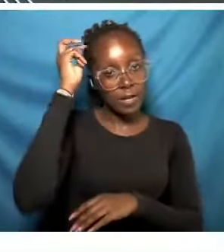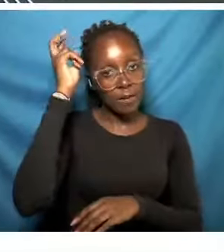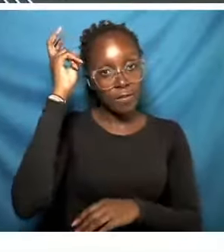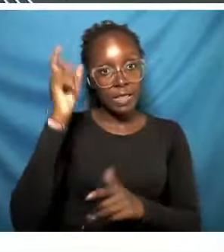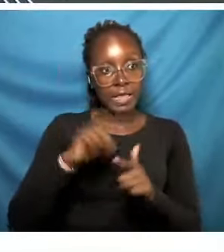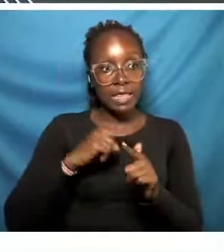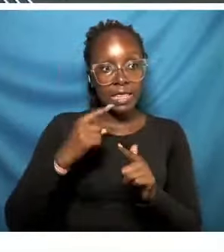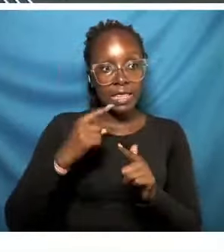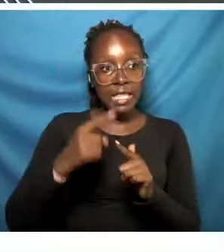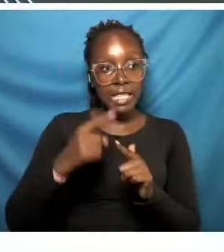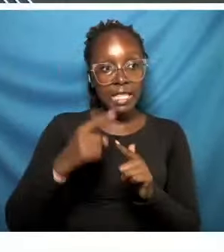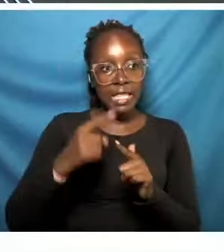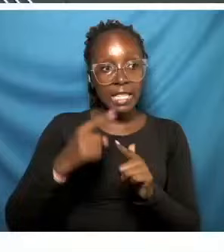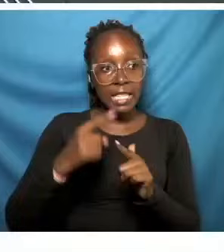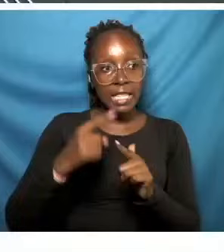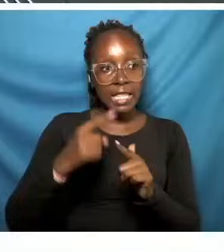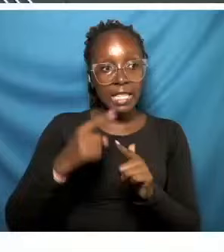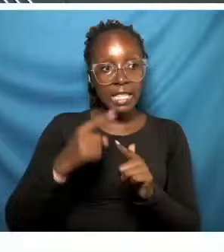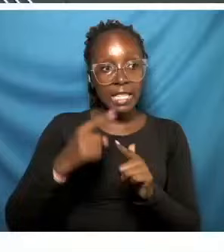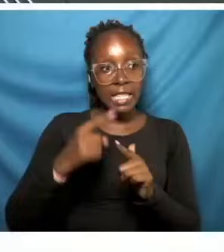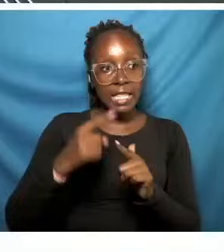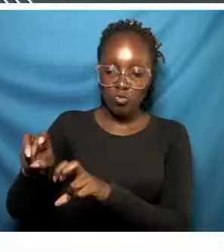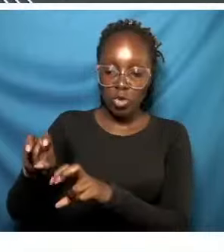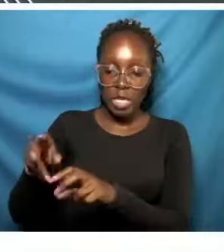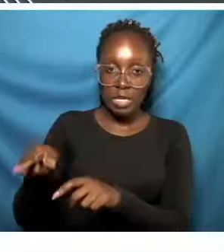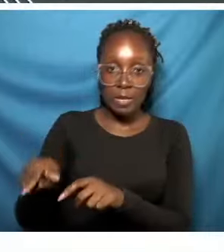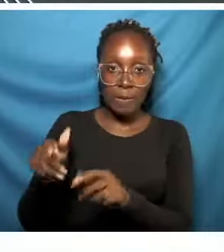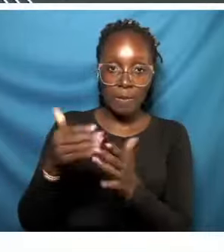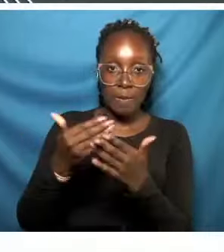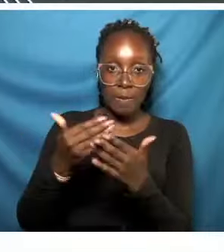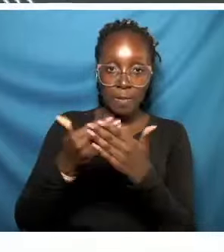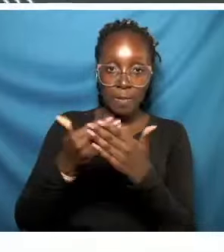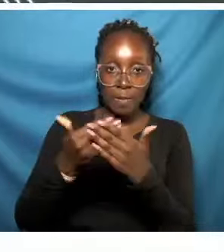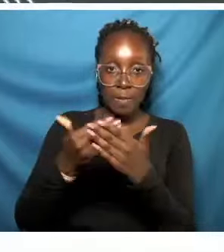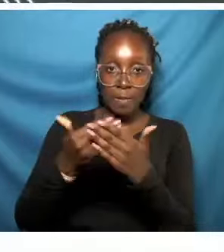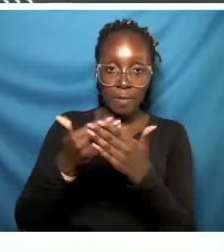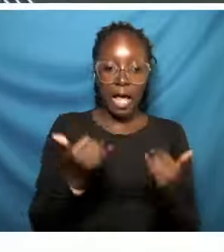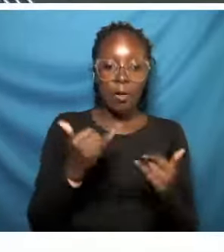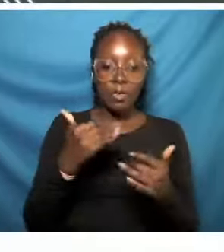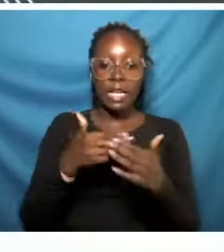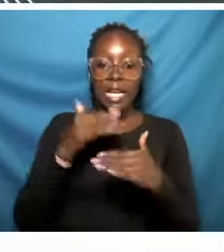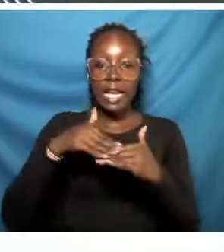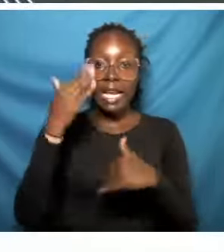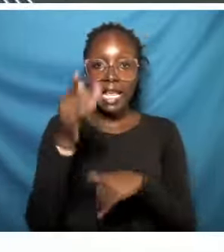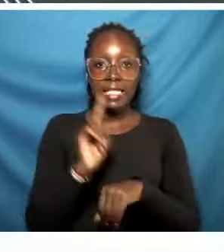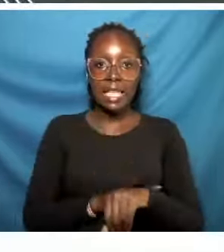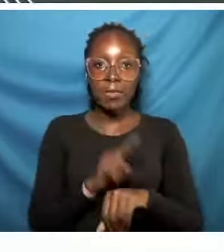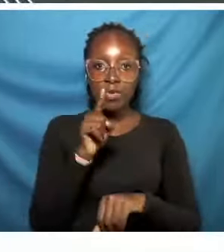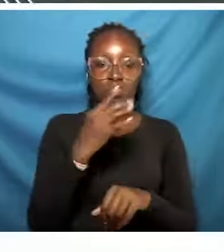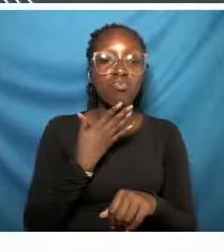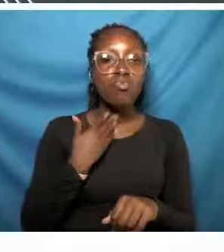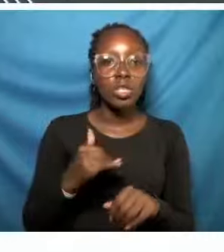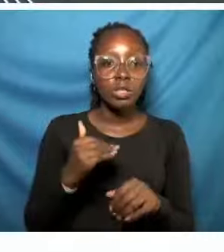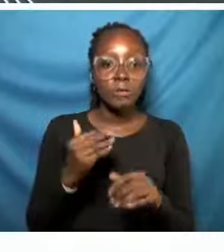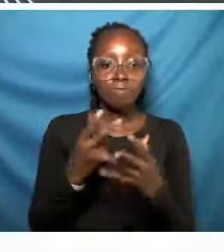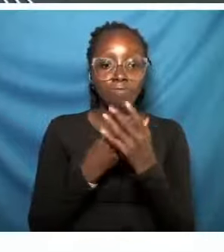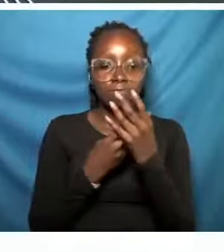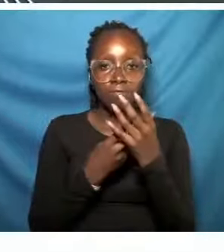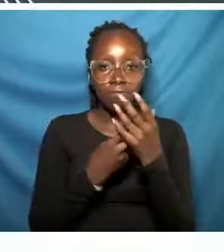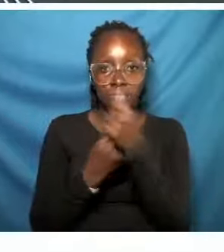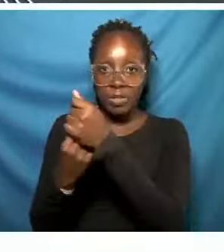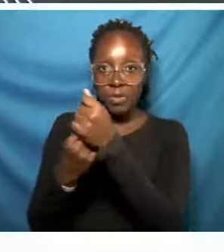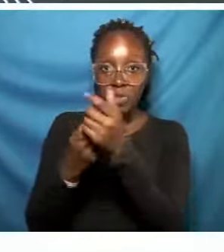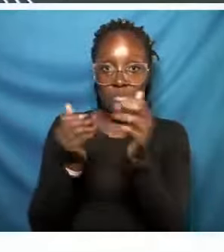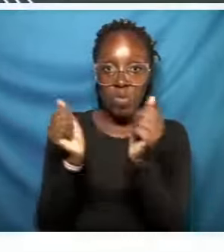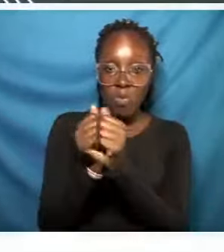people. So, the next time you wanted to collude with Satan, the next time you wanted to listen